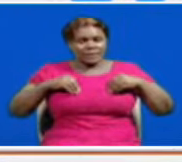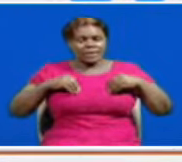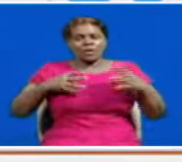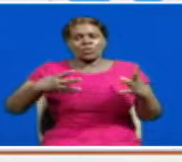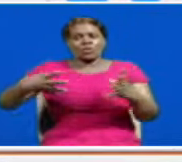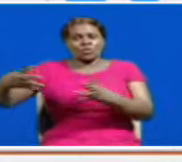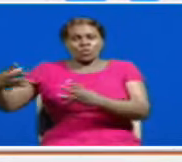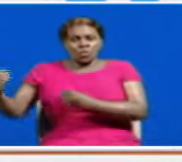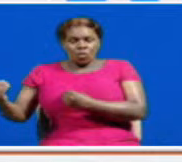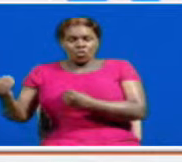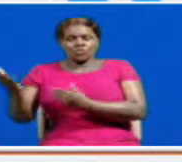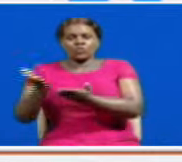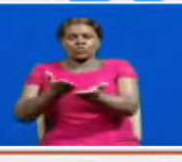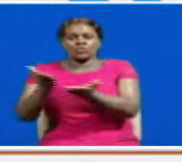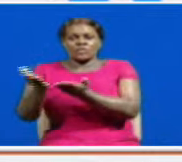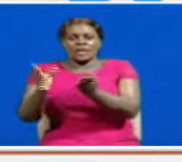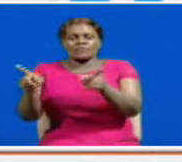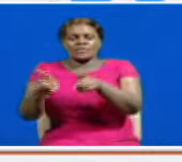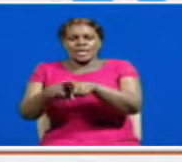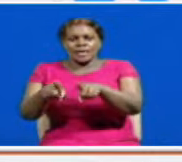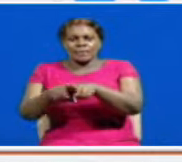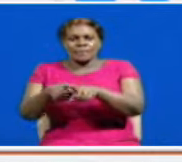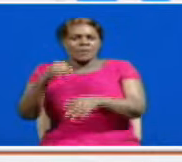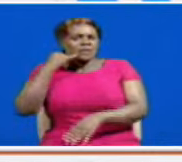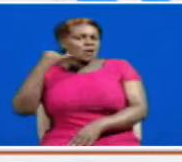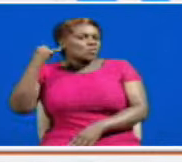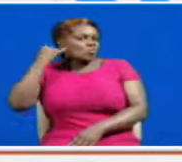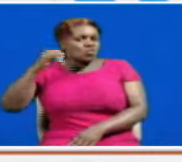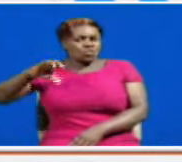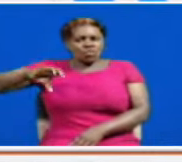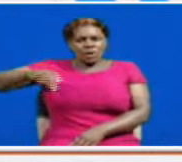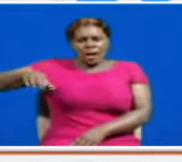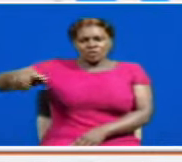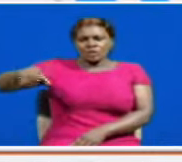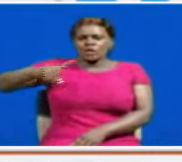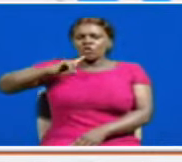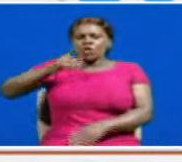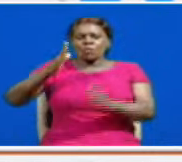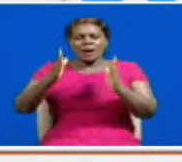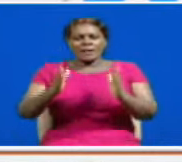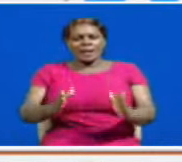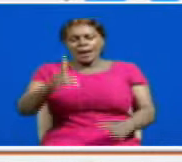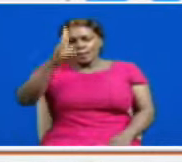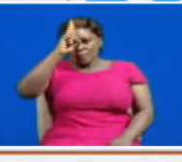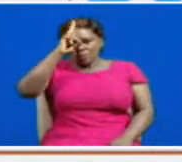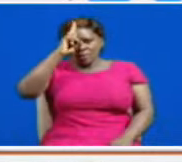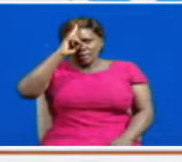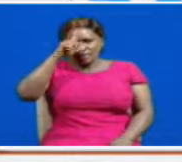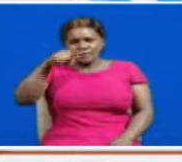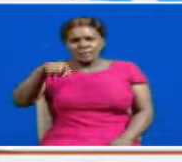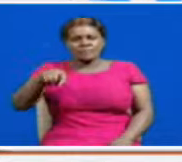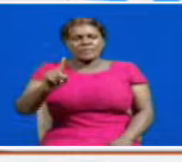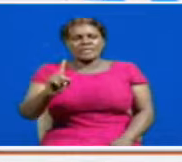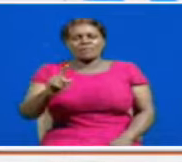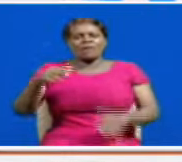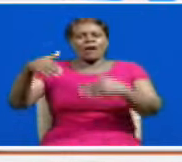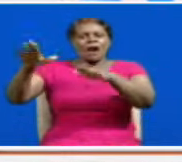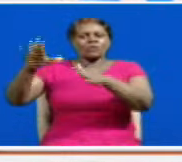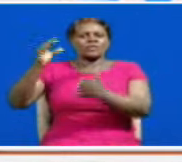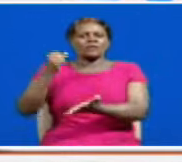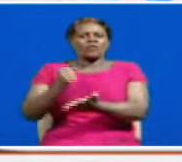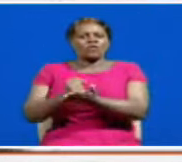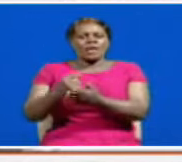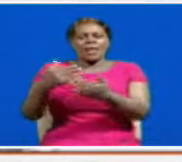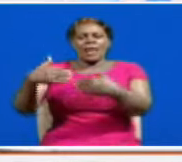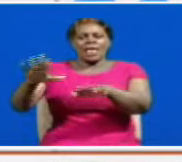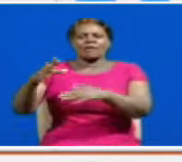We went to serve the same upon the Nakuru County commander, police commander. He was said to be out of the office, but